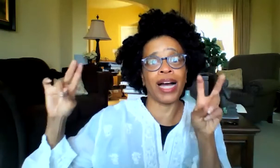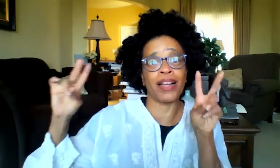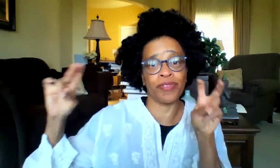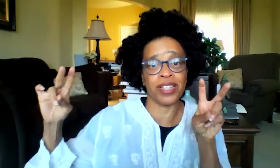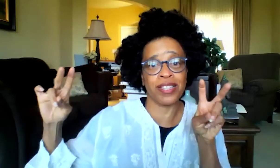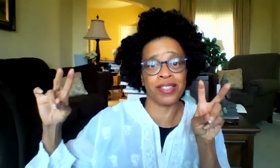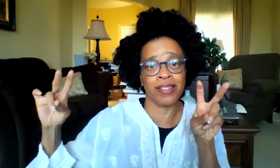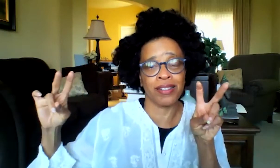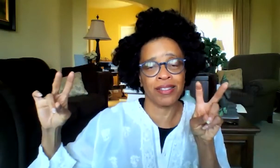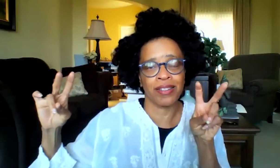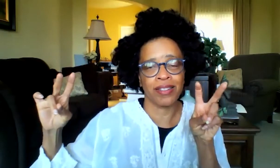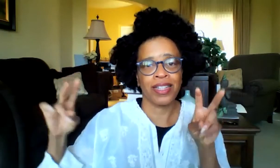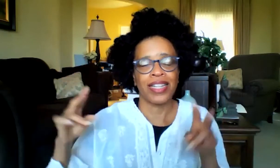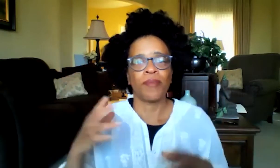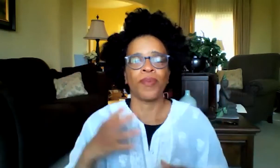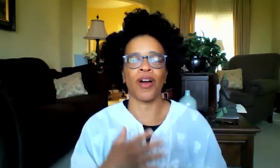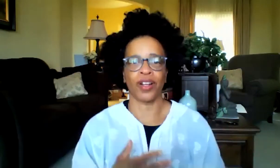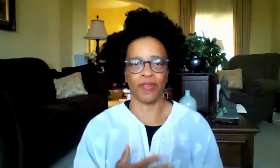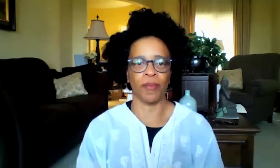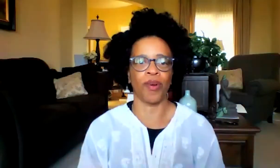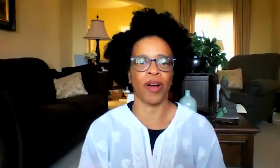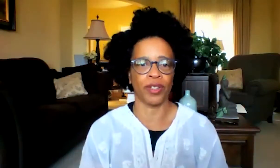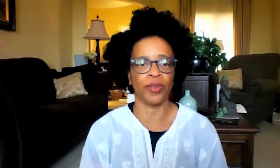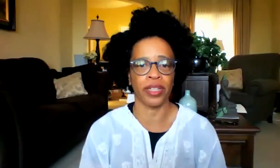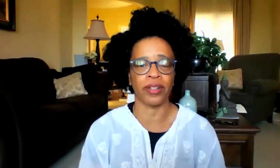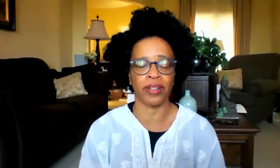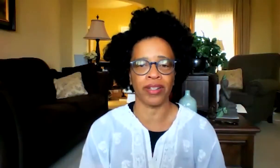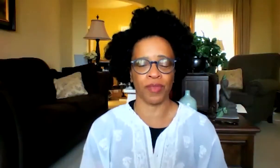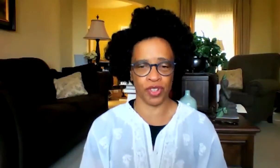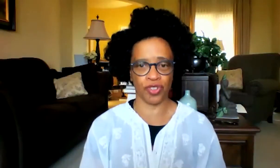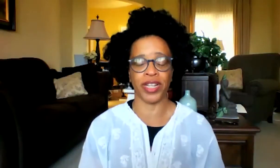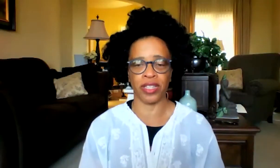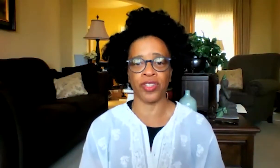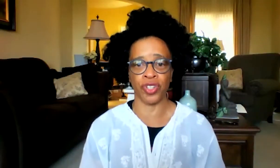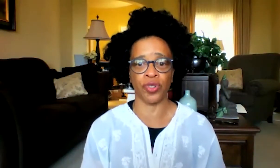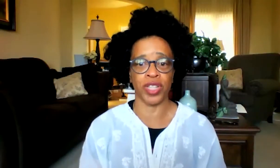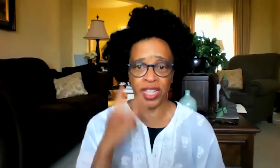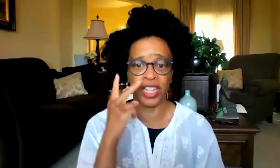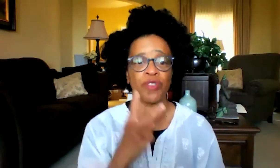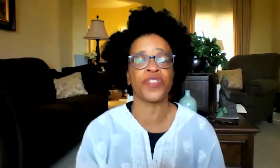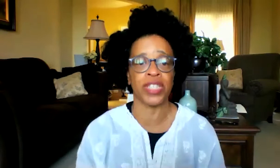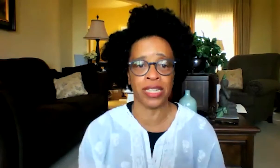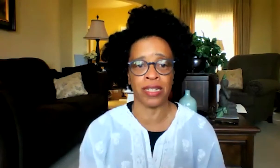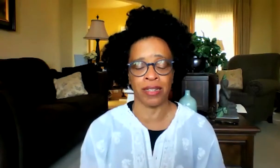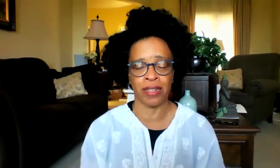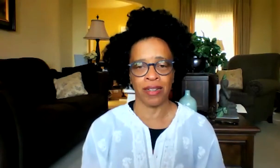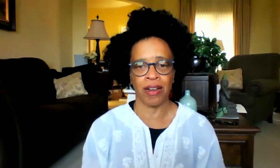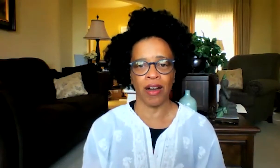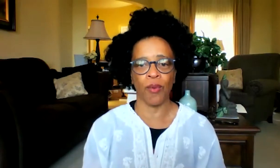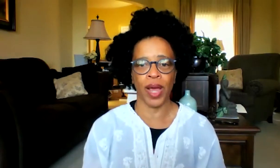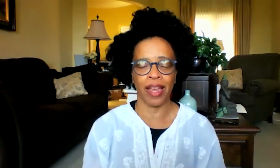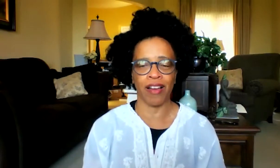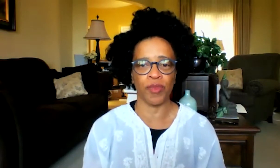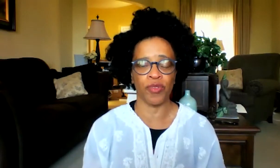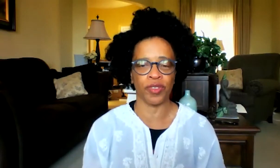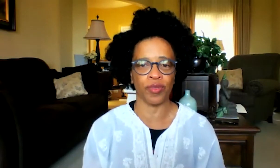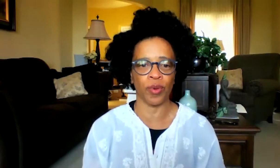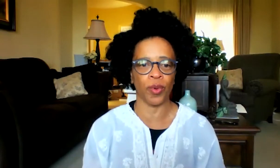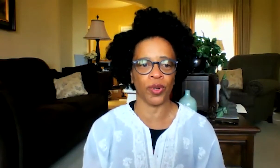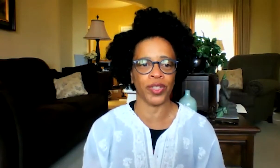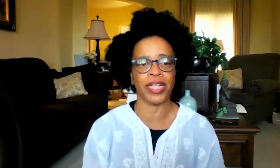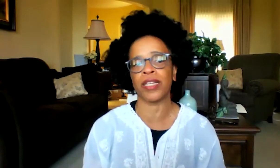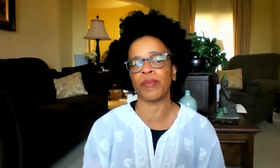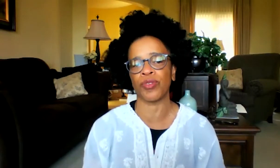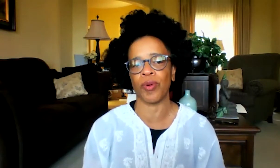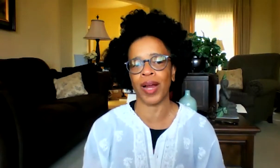used the word mindfulness. Part of what brought you here and what strengthens you is that you've seen a way of moving through